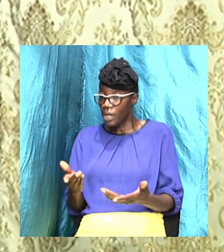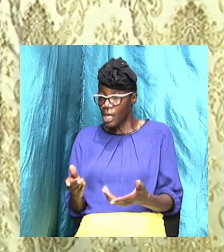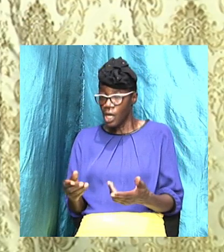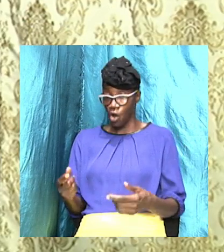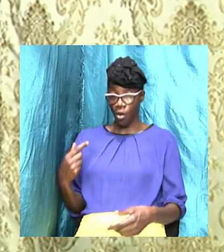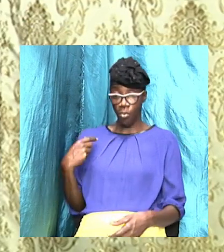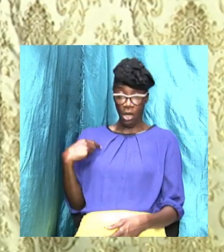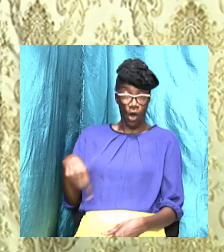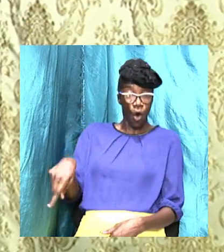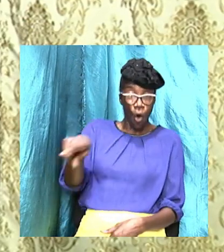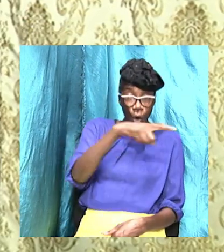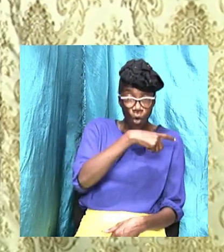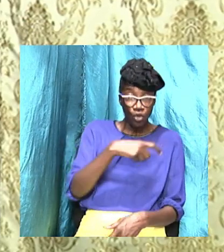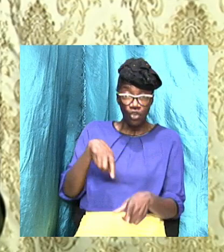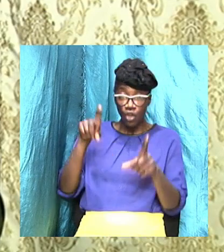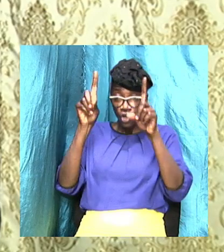question